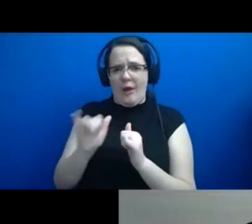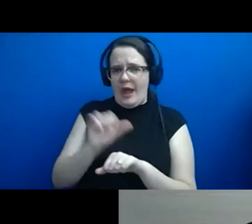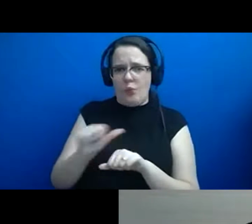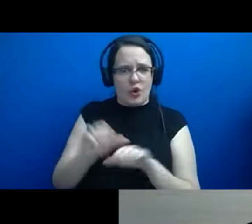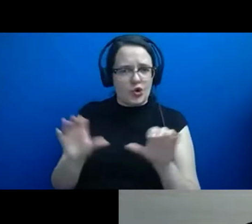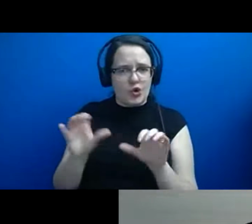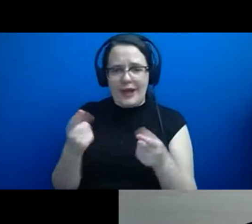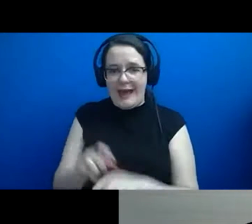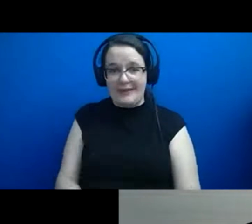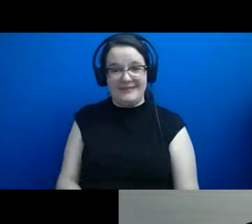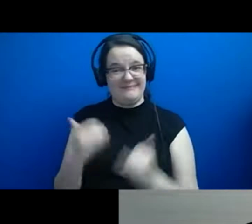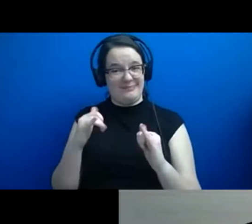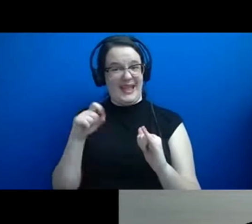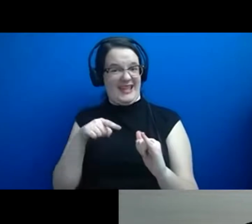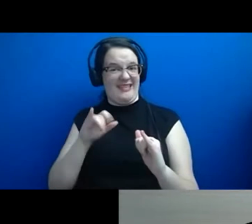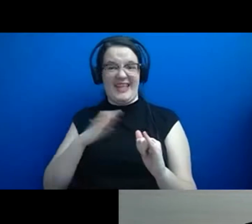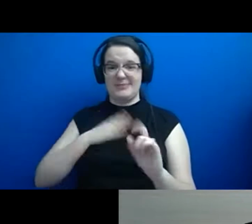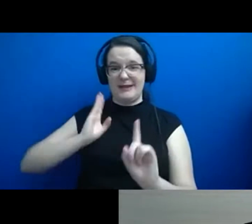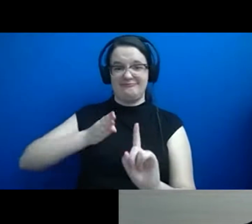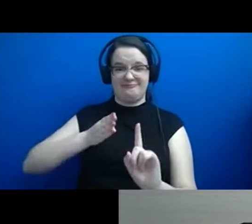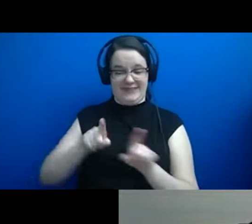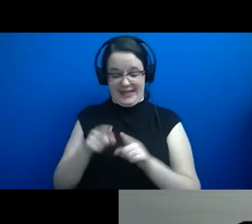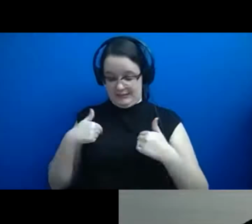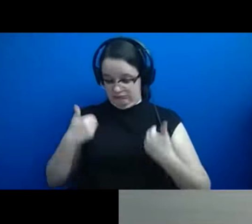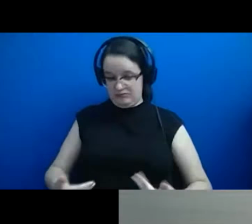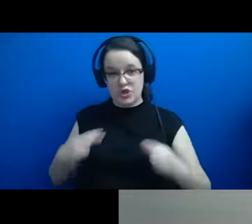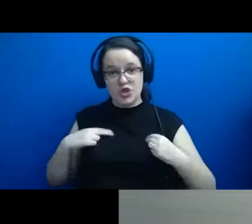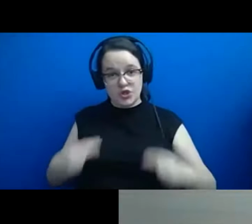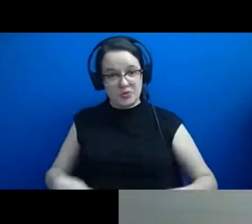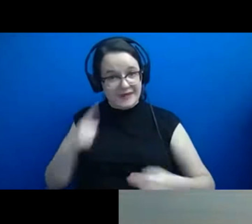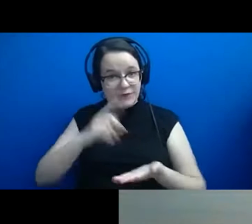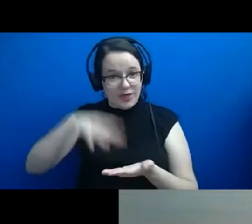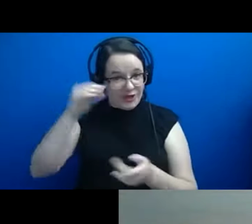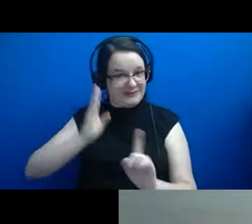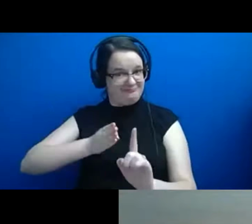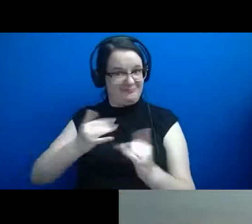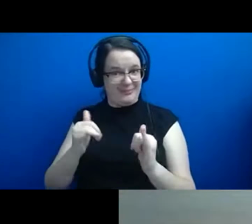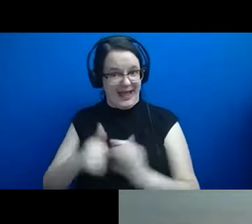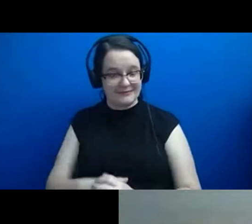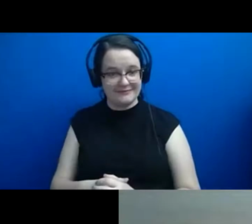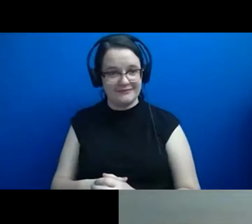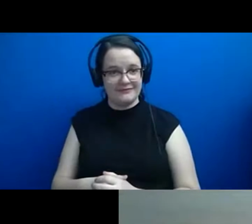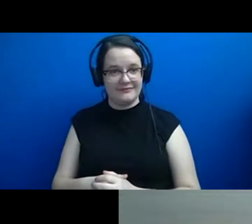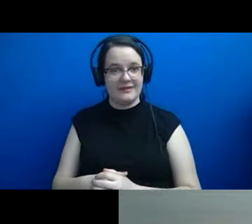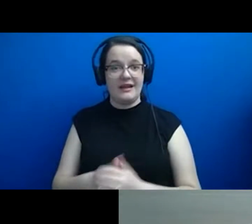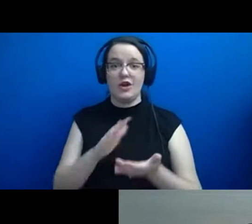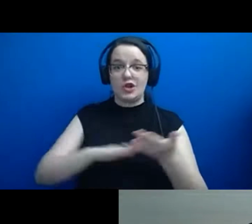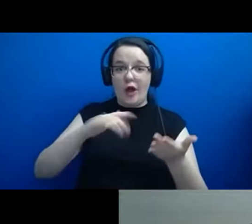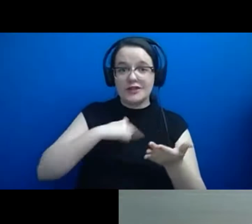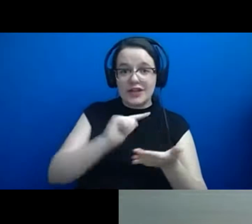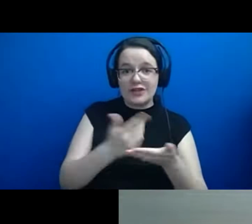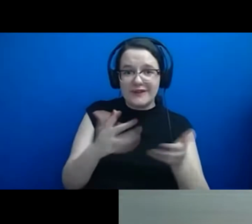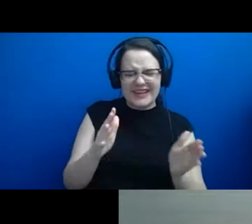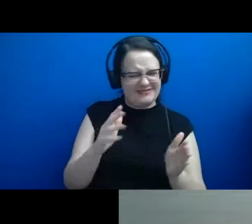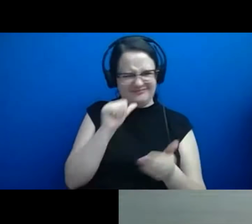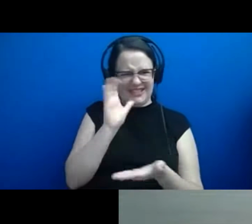go-to as a human being for learning. And that hasn't stopped since I graduated from college. And it didn't start when